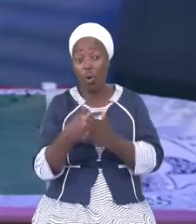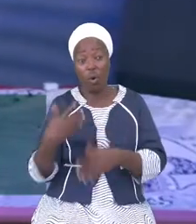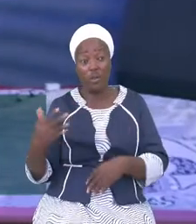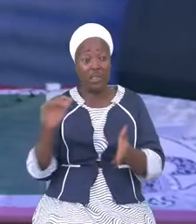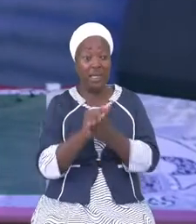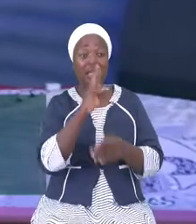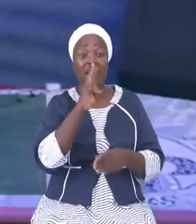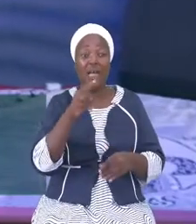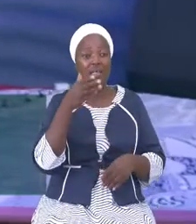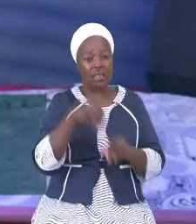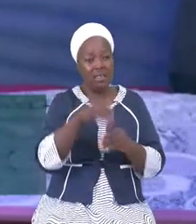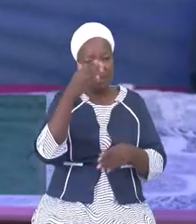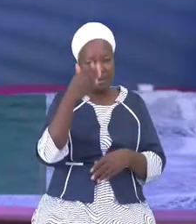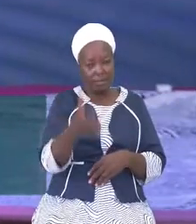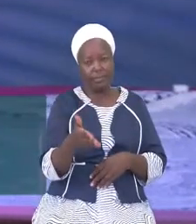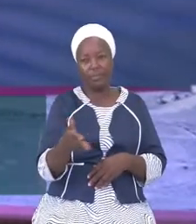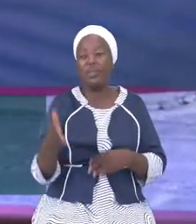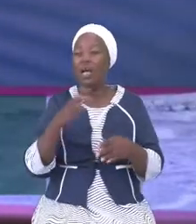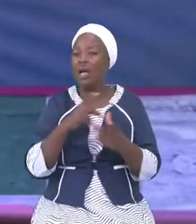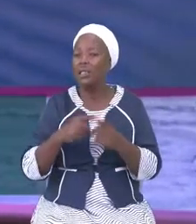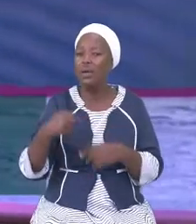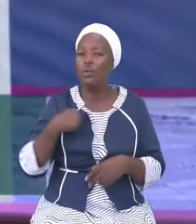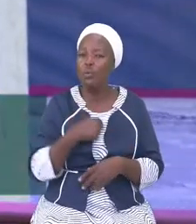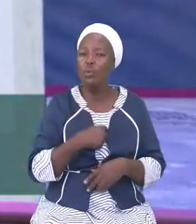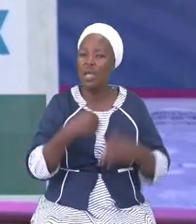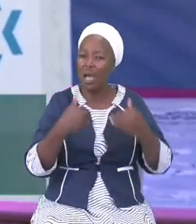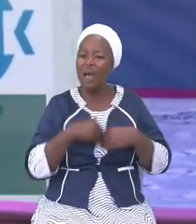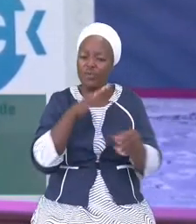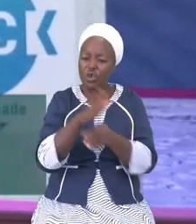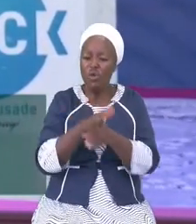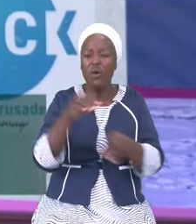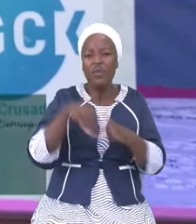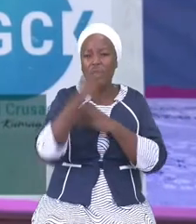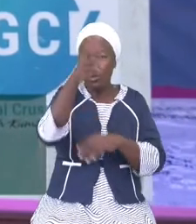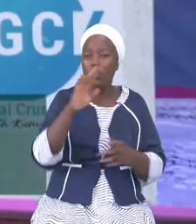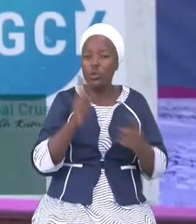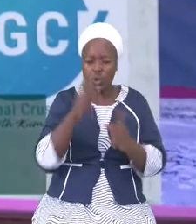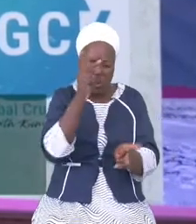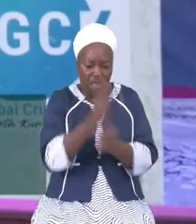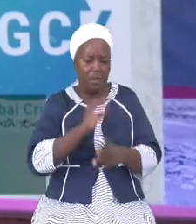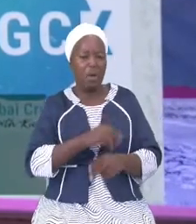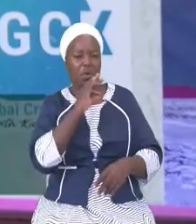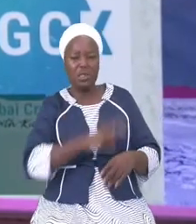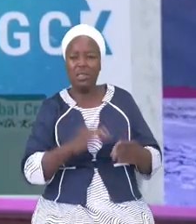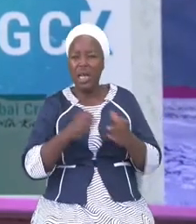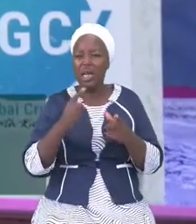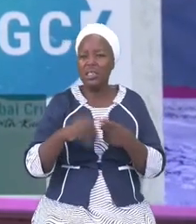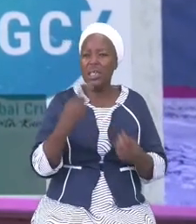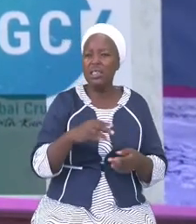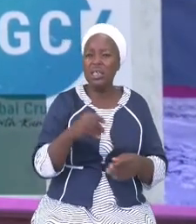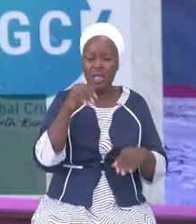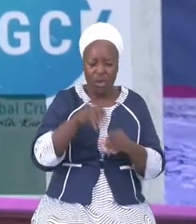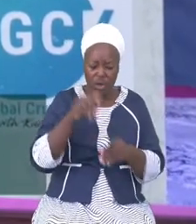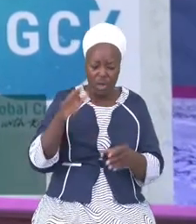are therein. We have enough in God to keep our interest, enough in God to lift up